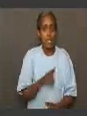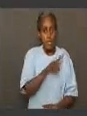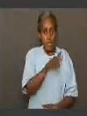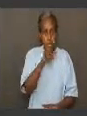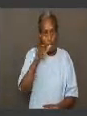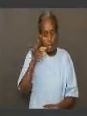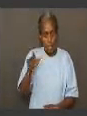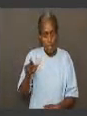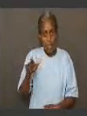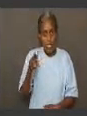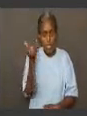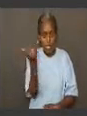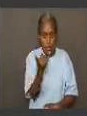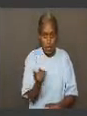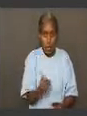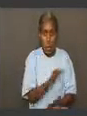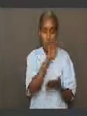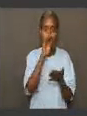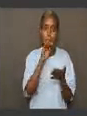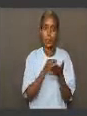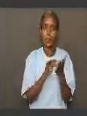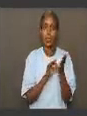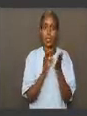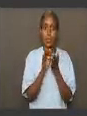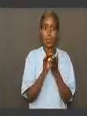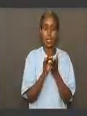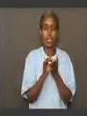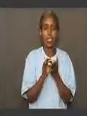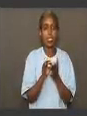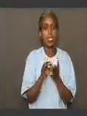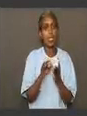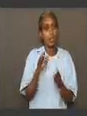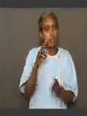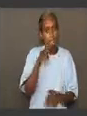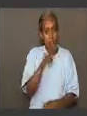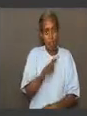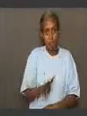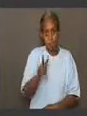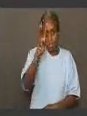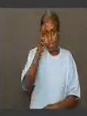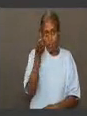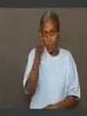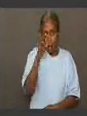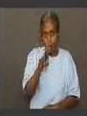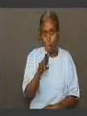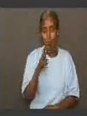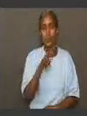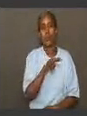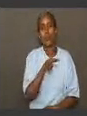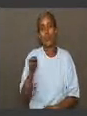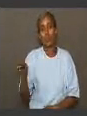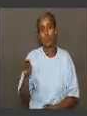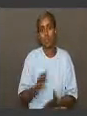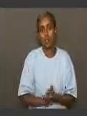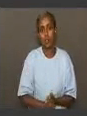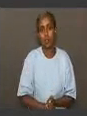line drawn between them is neither vertical nor horizontal.